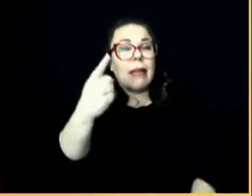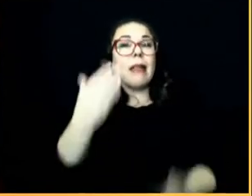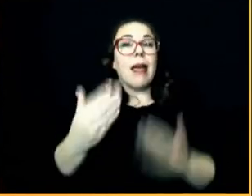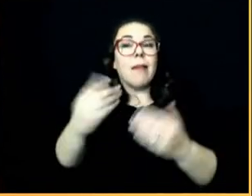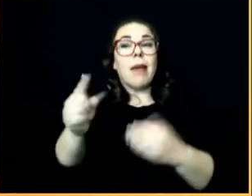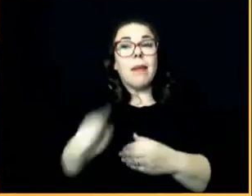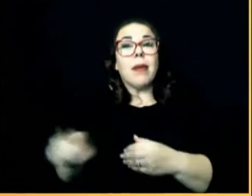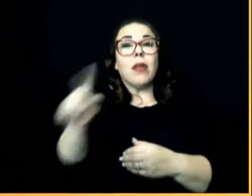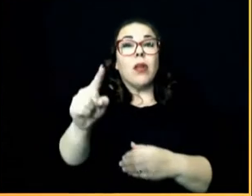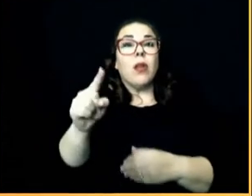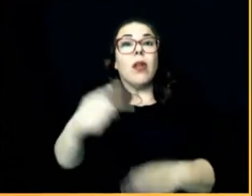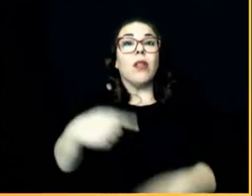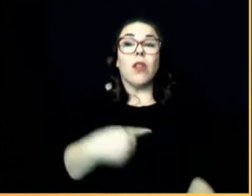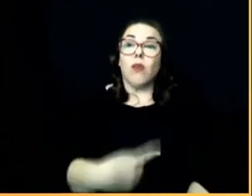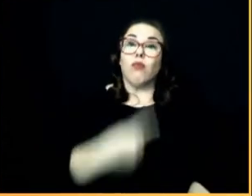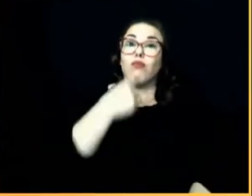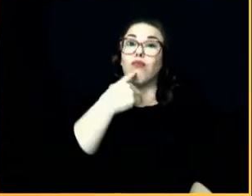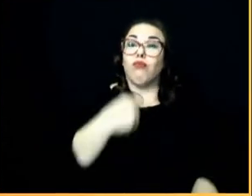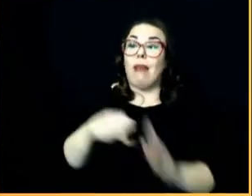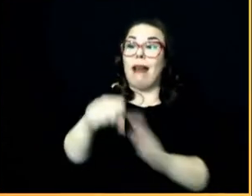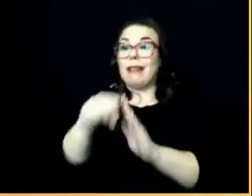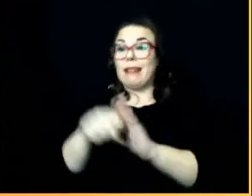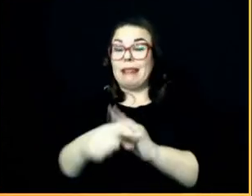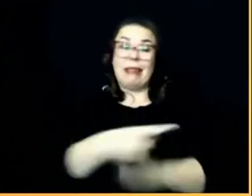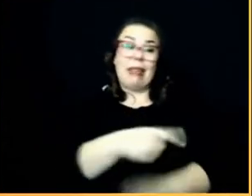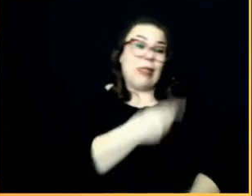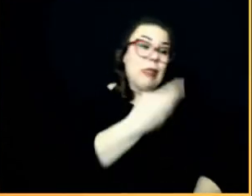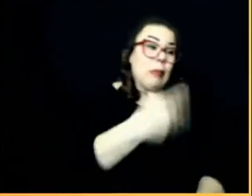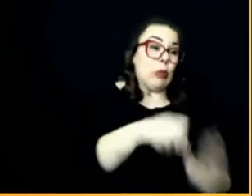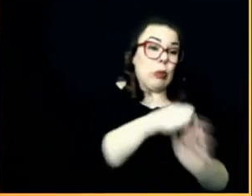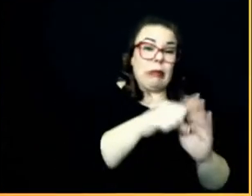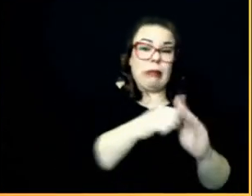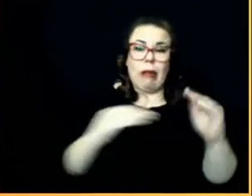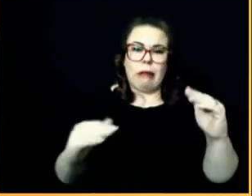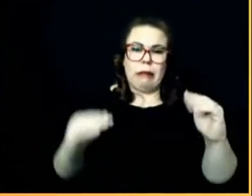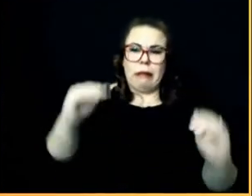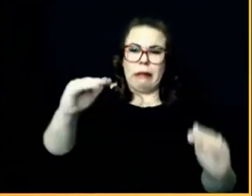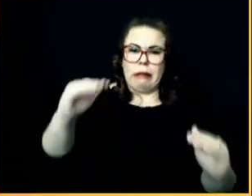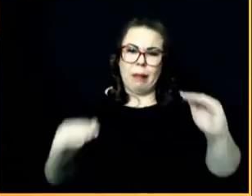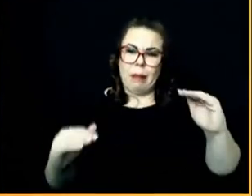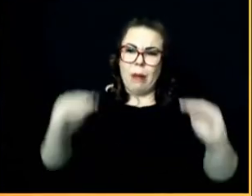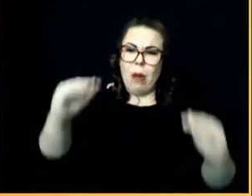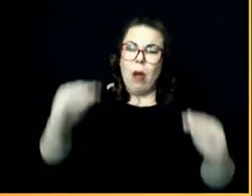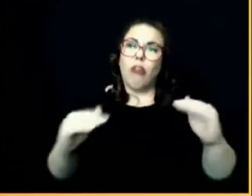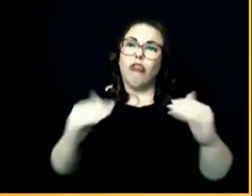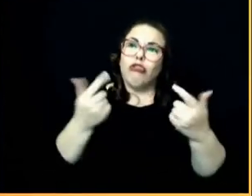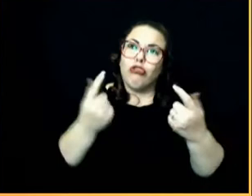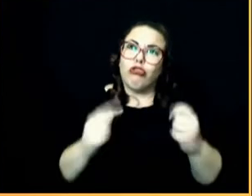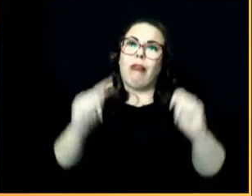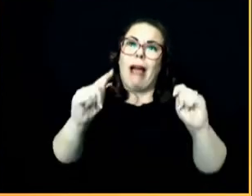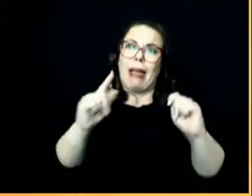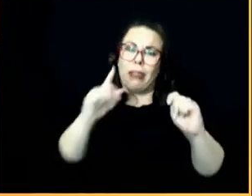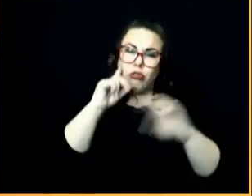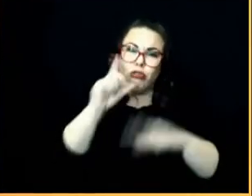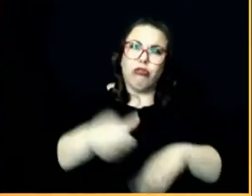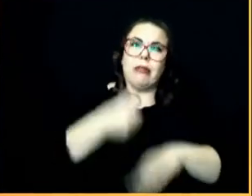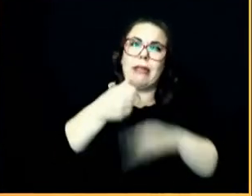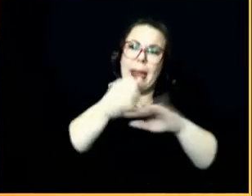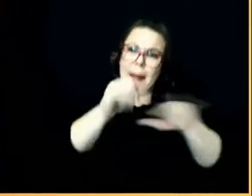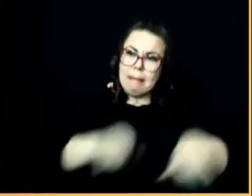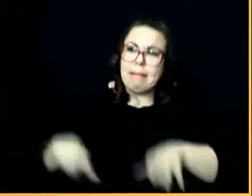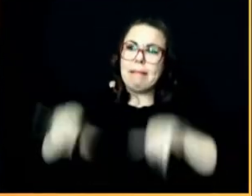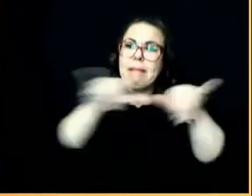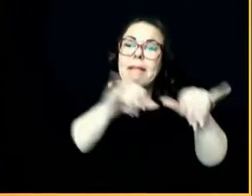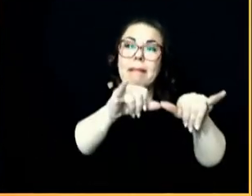blue state counterparts in terms of setting some of these precedents. I think it has everything to do with people like reacting to some